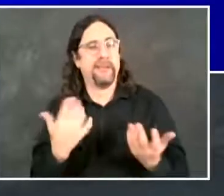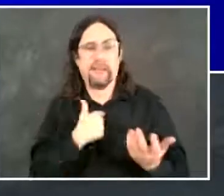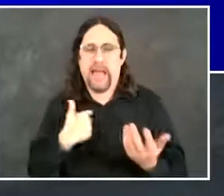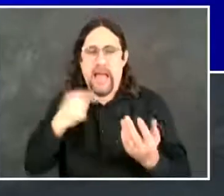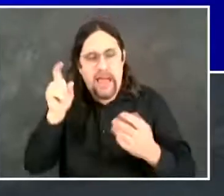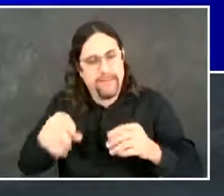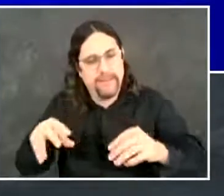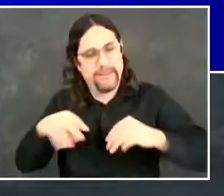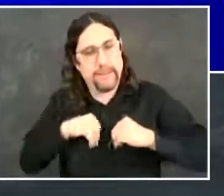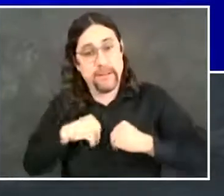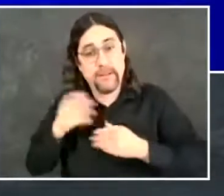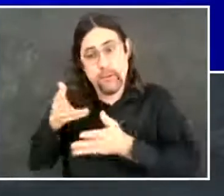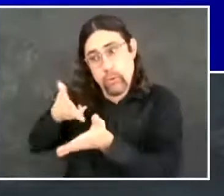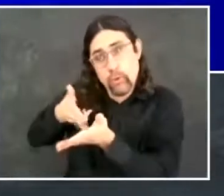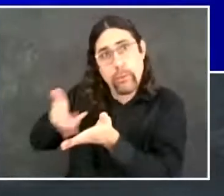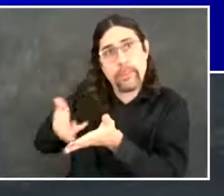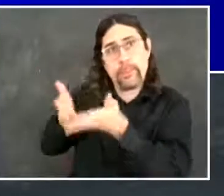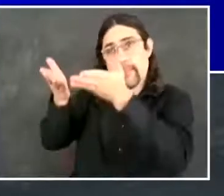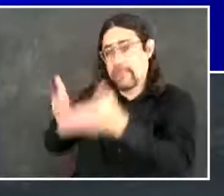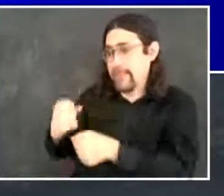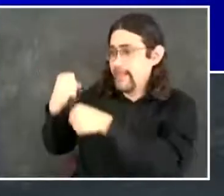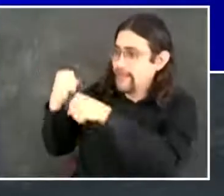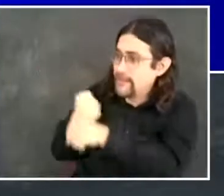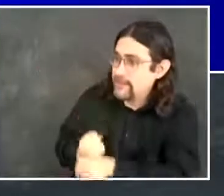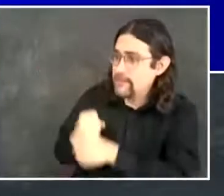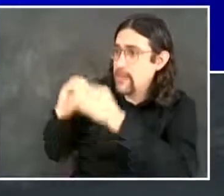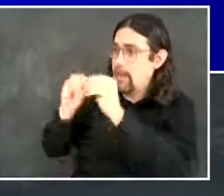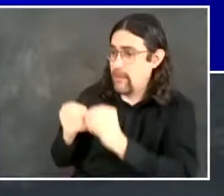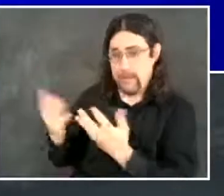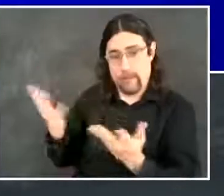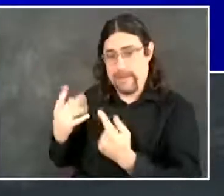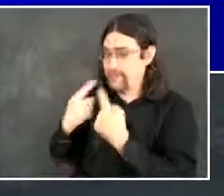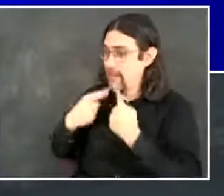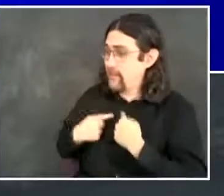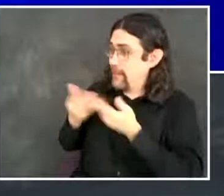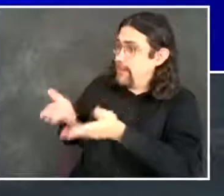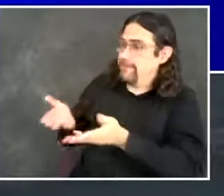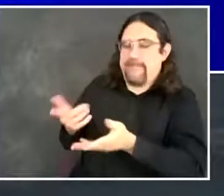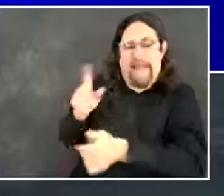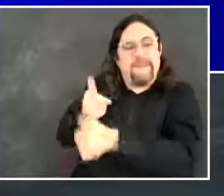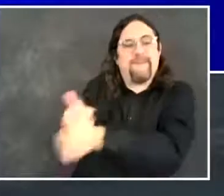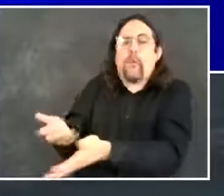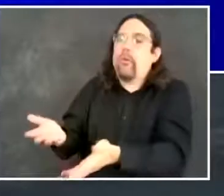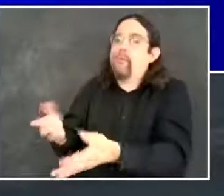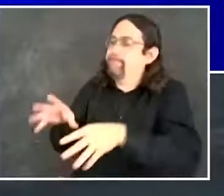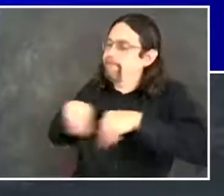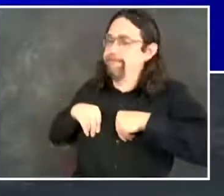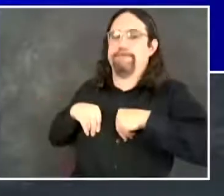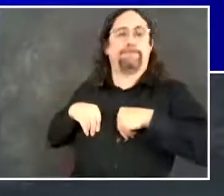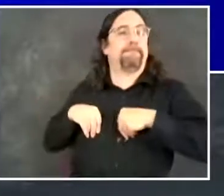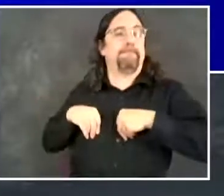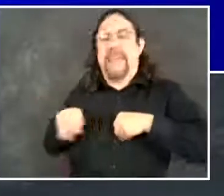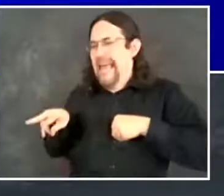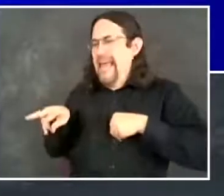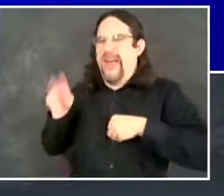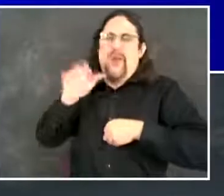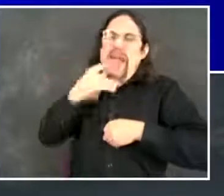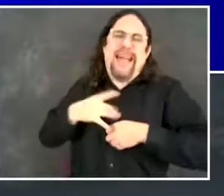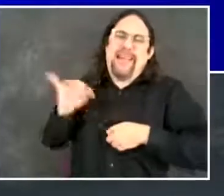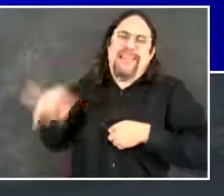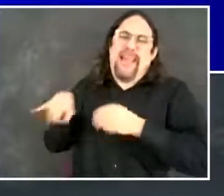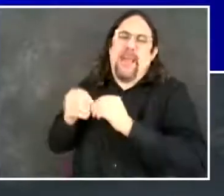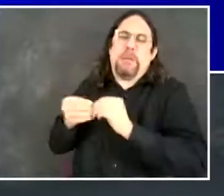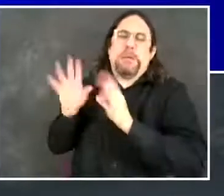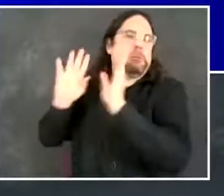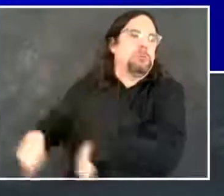and open our lives up. Anyone who wants to get back to normalcy, that toughness you're displaying, that discipline is the